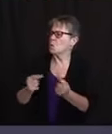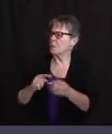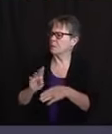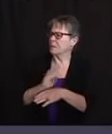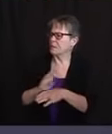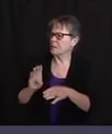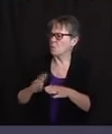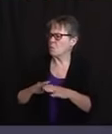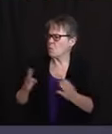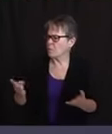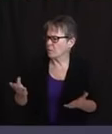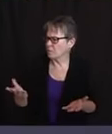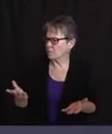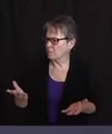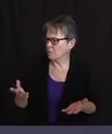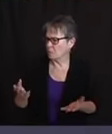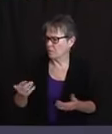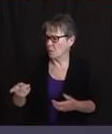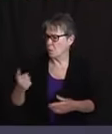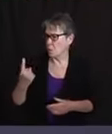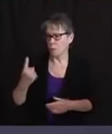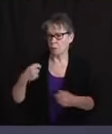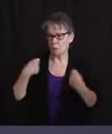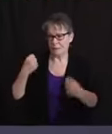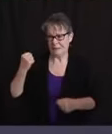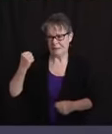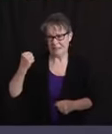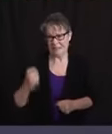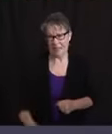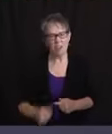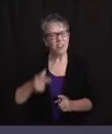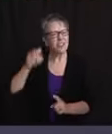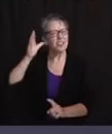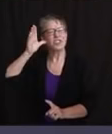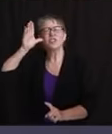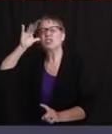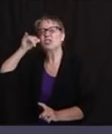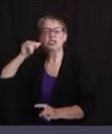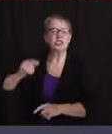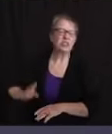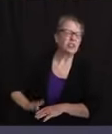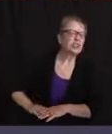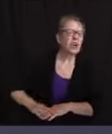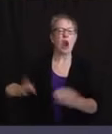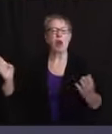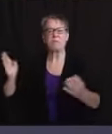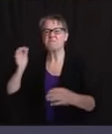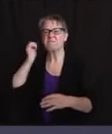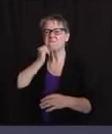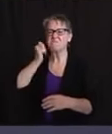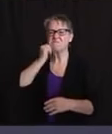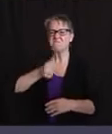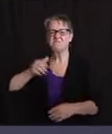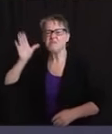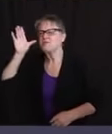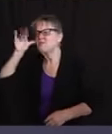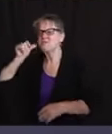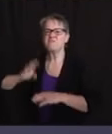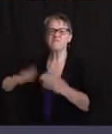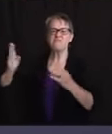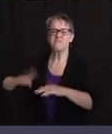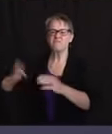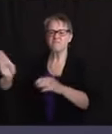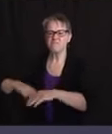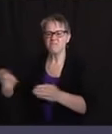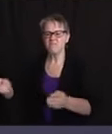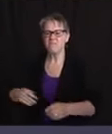would note that the vast majority of businesses, even gyms, have been compliant and are working with our office on a variety of reopening plans, and